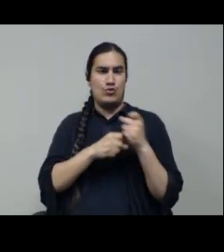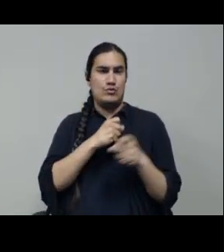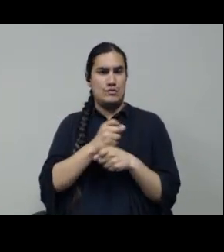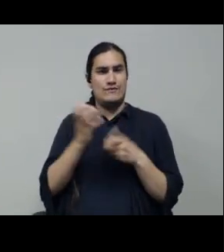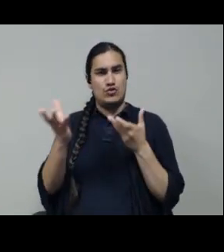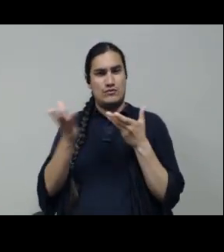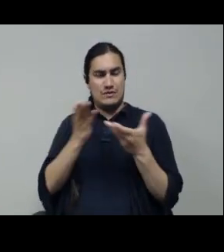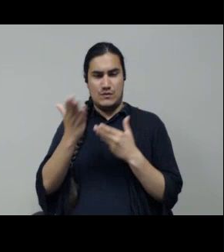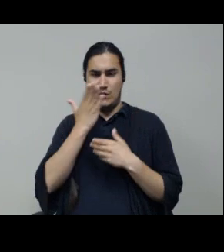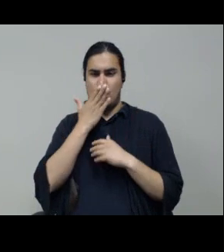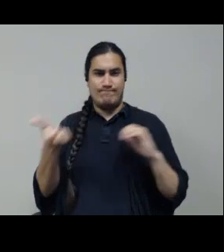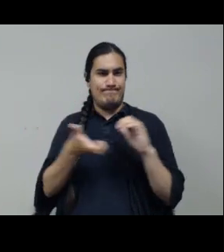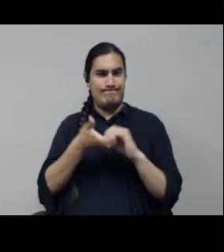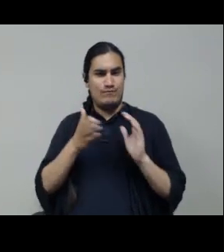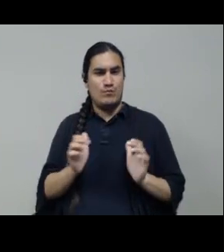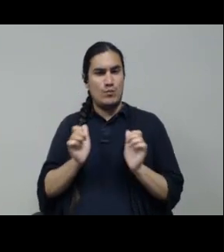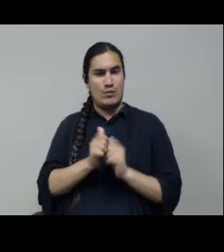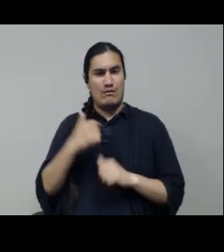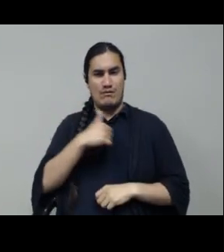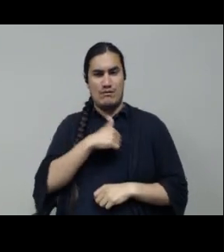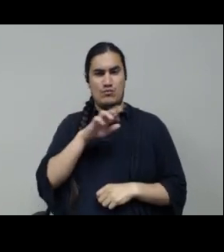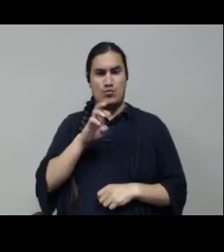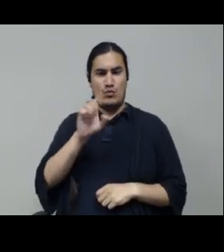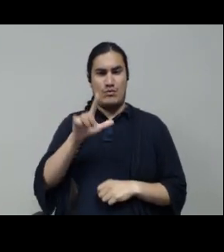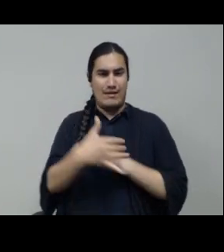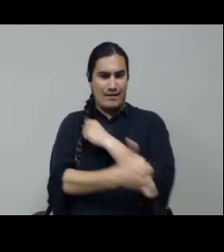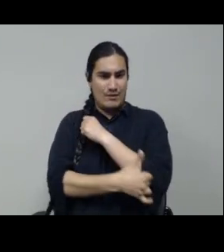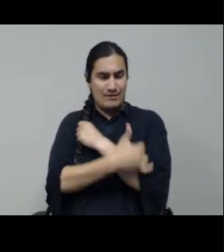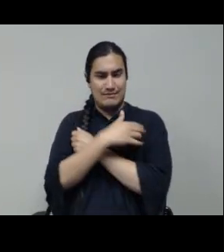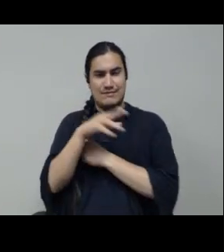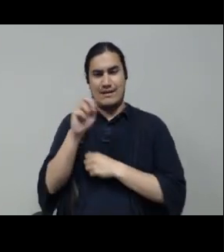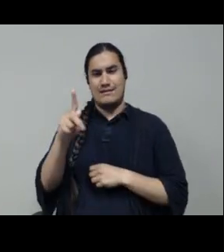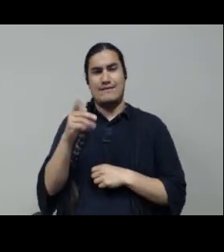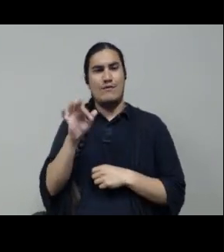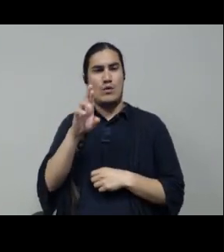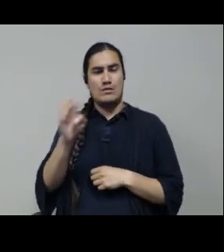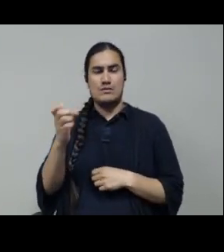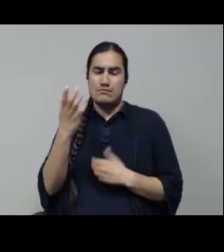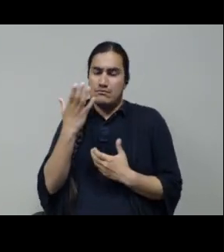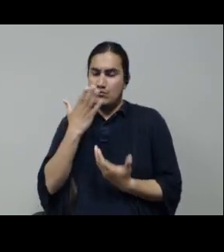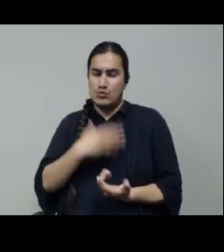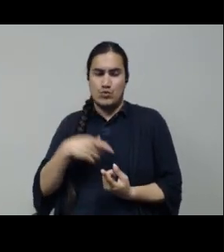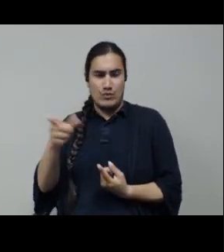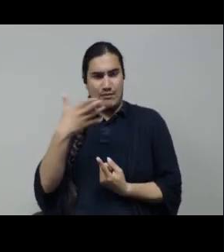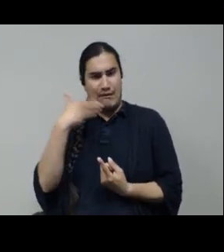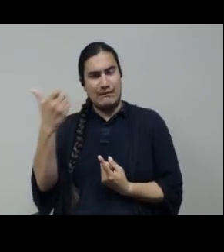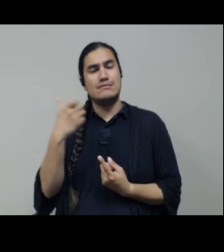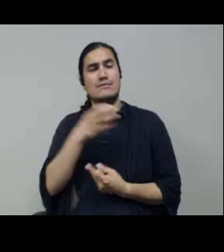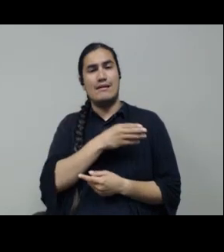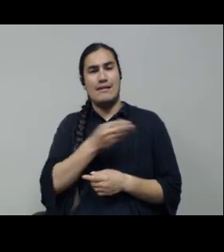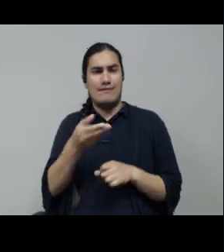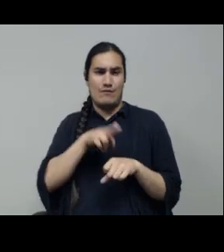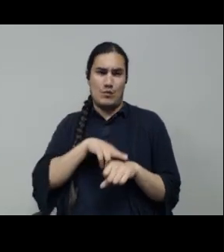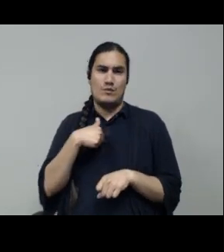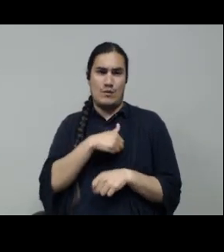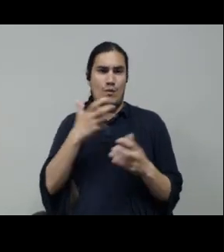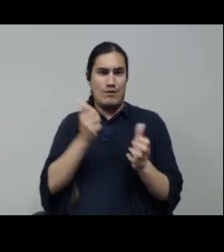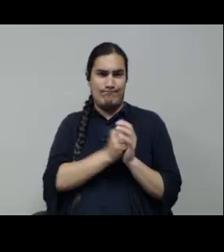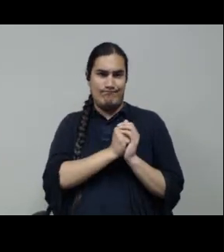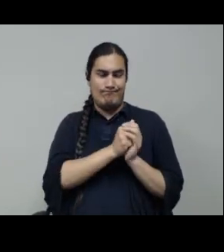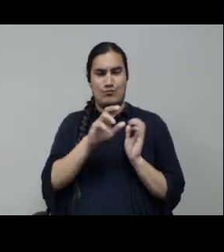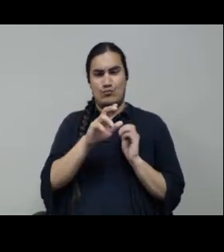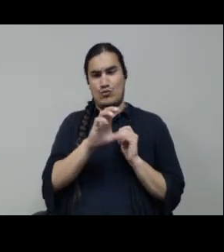good collaborator with the rural counties, and we wish for her the best. And of course, we want to congratulate Christine